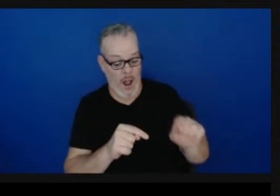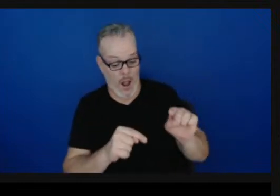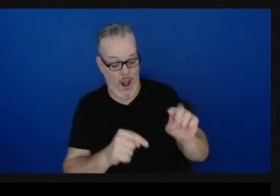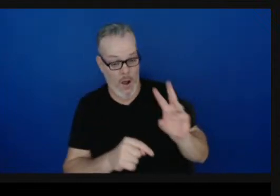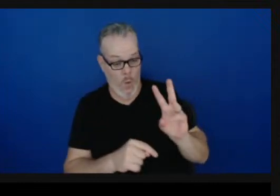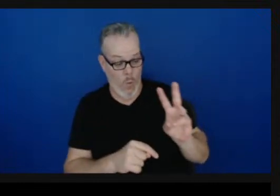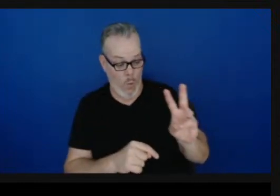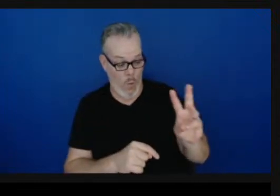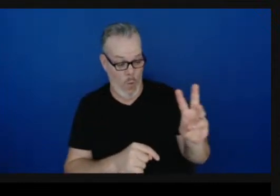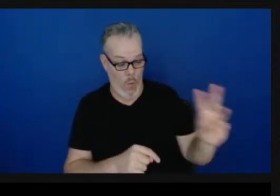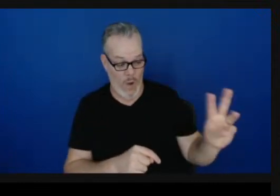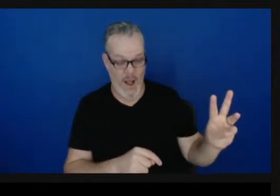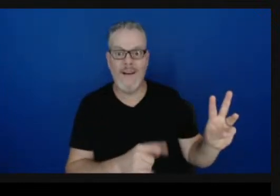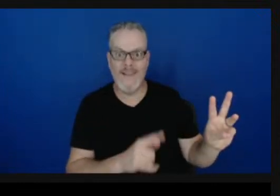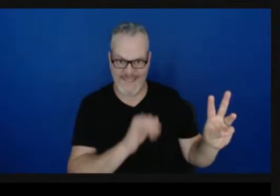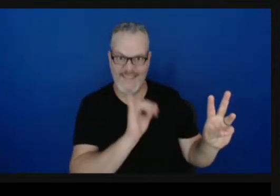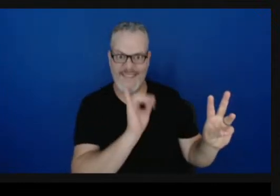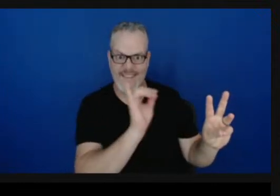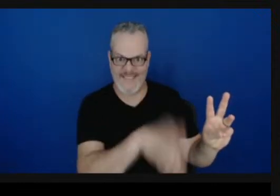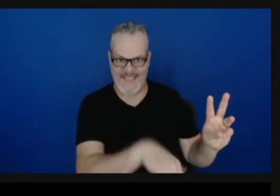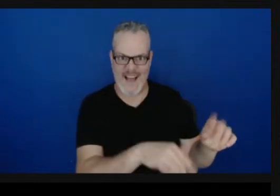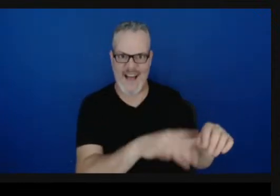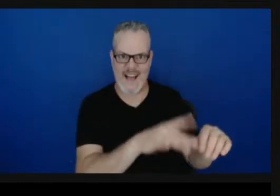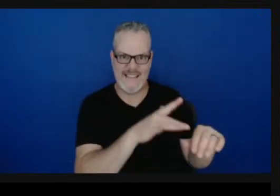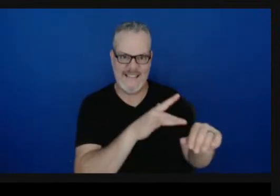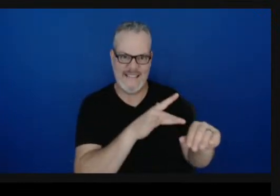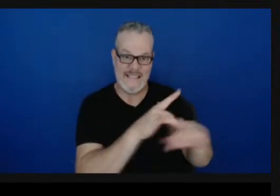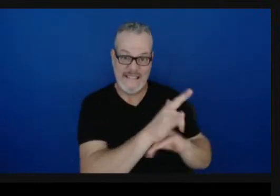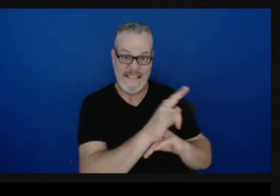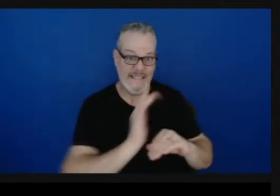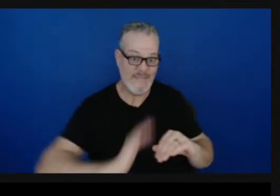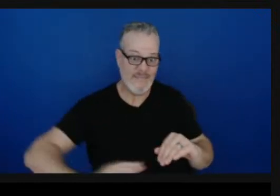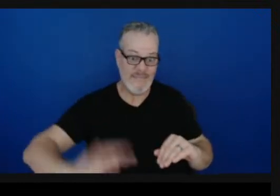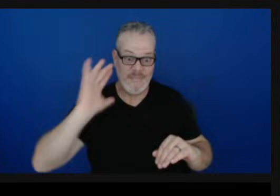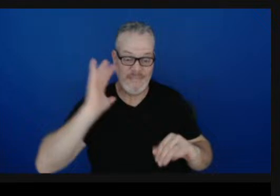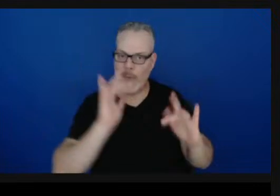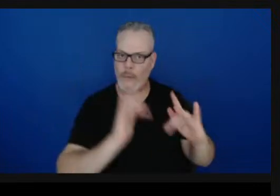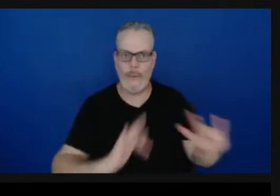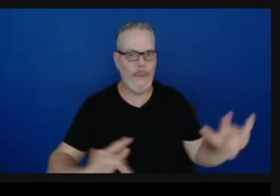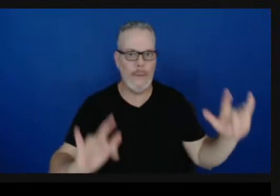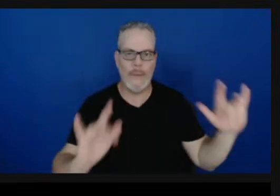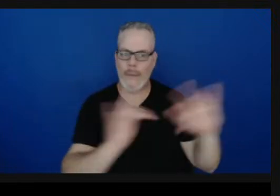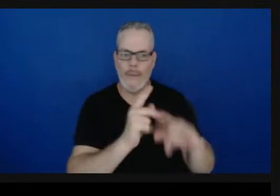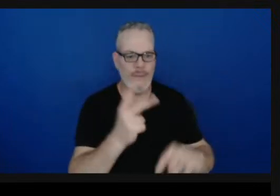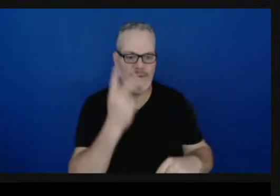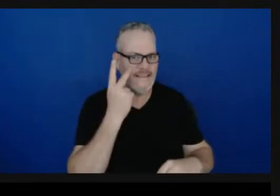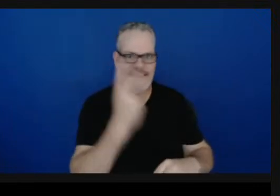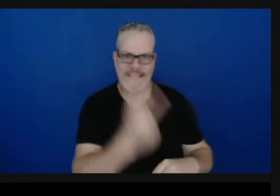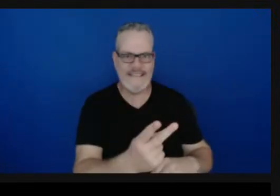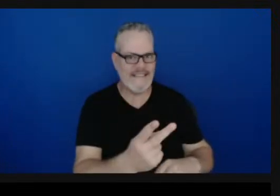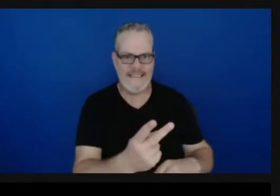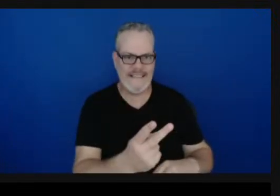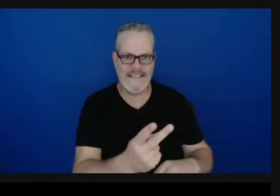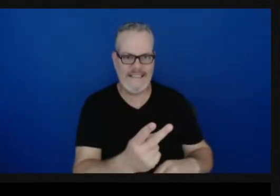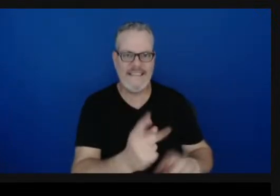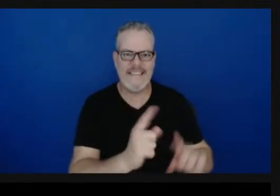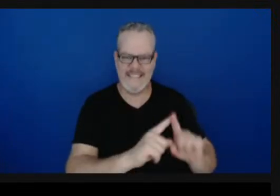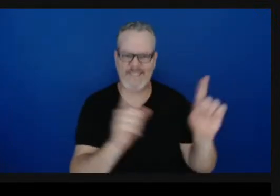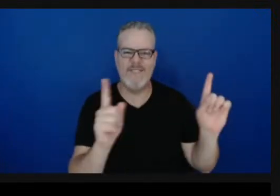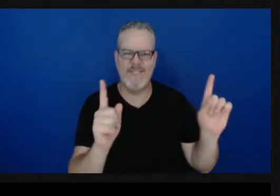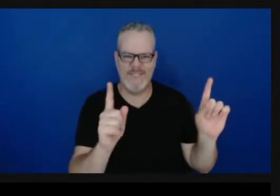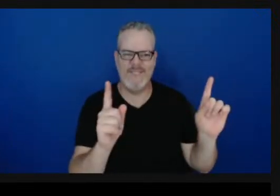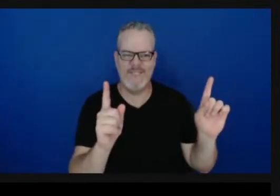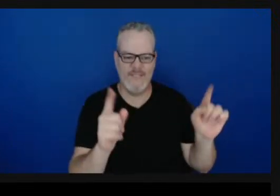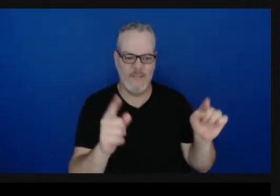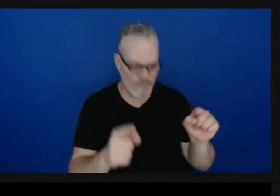more accurately mapped in the most recent versions. Whereas if we go further back in time, some of those look a little bit different as far as how